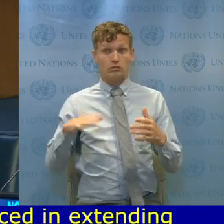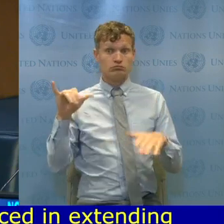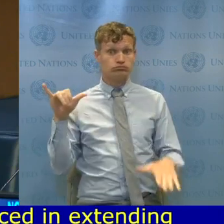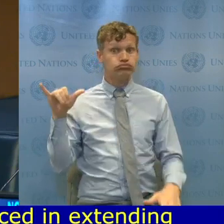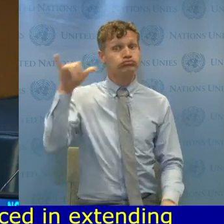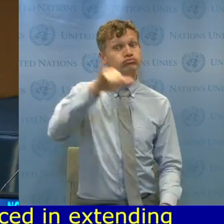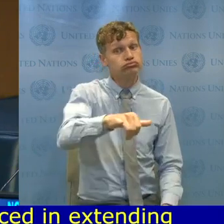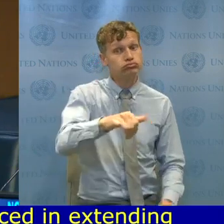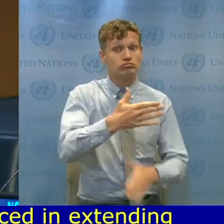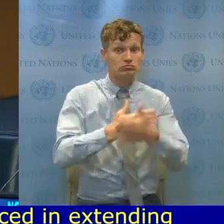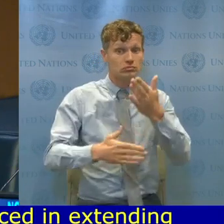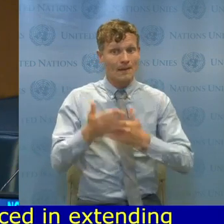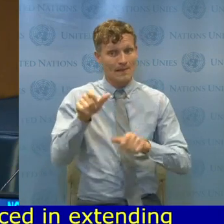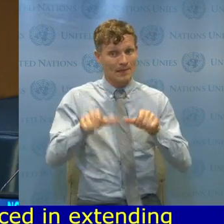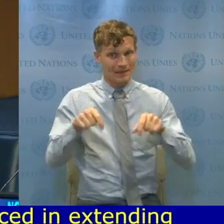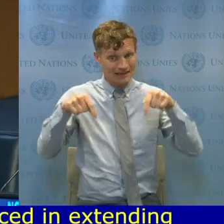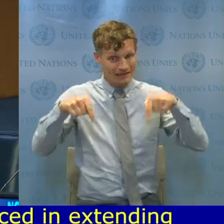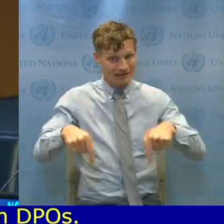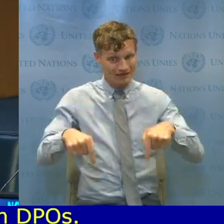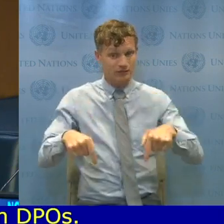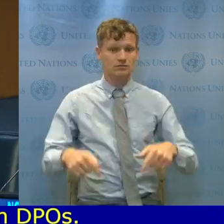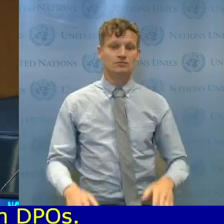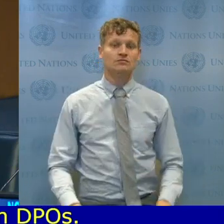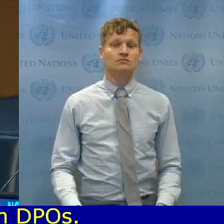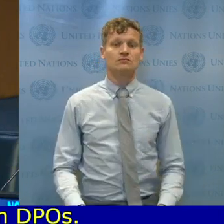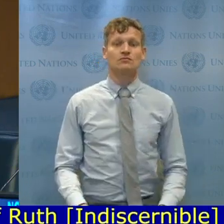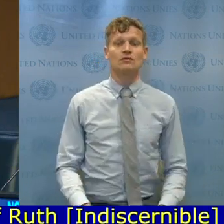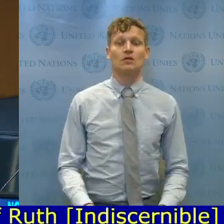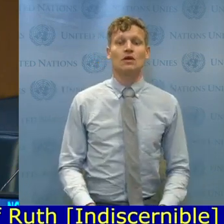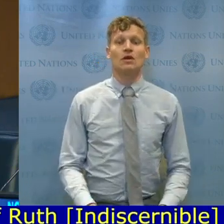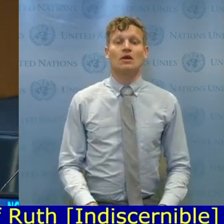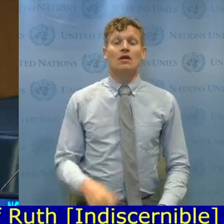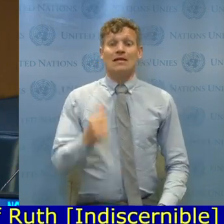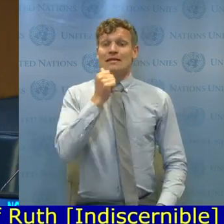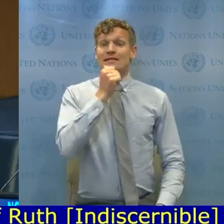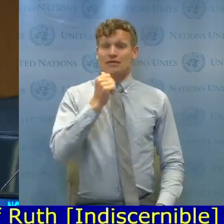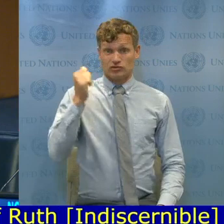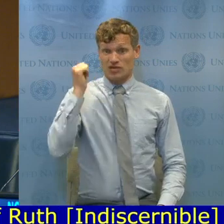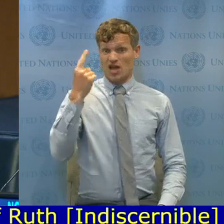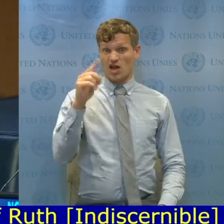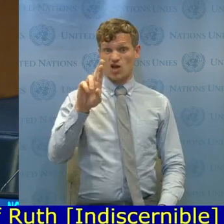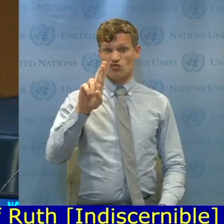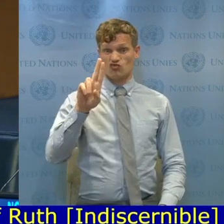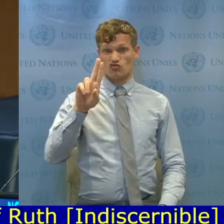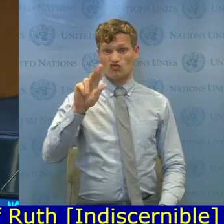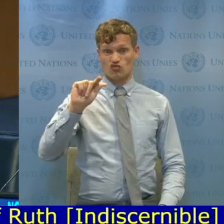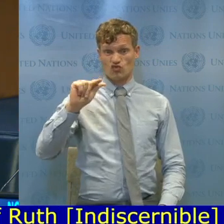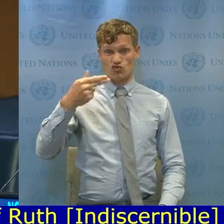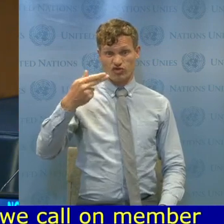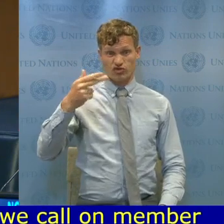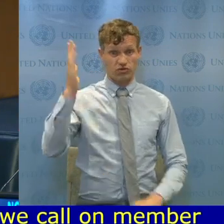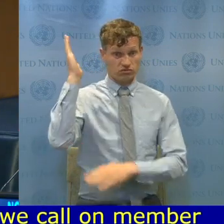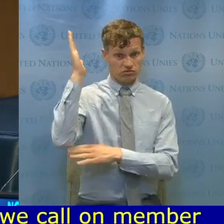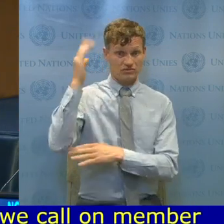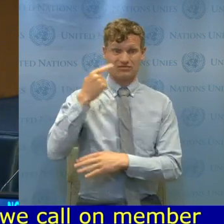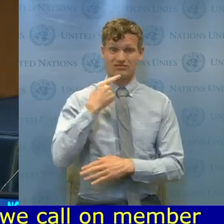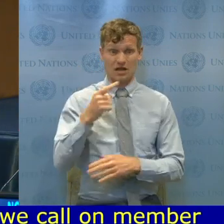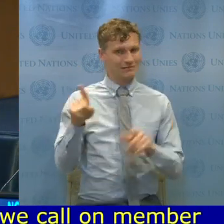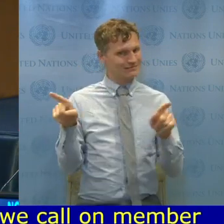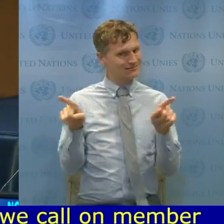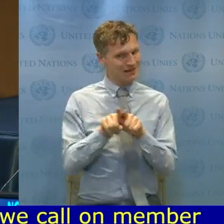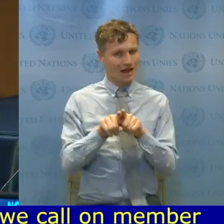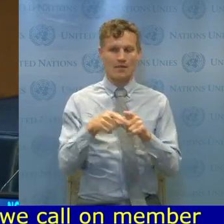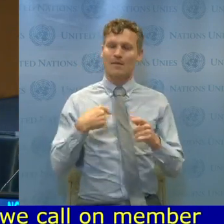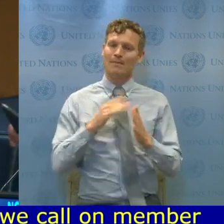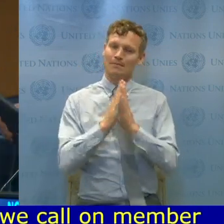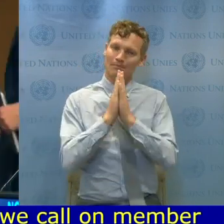call on member states and the UN system to invest in the capacity of DPOs. We recommend an urgent, significant, and coordinated